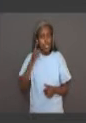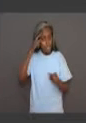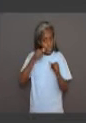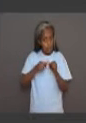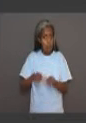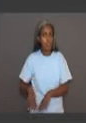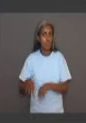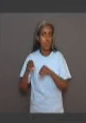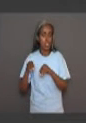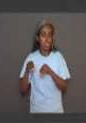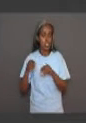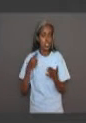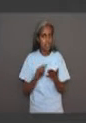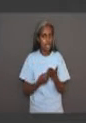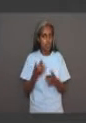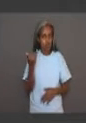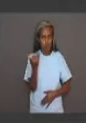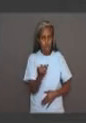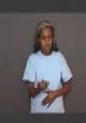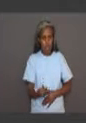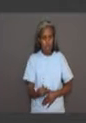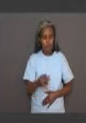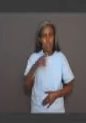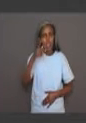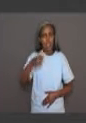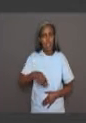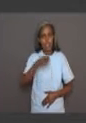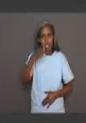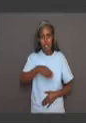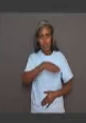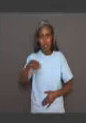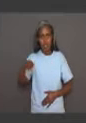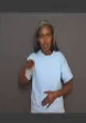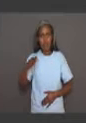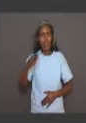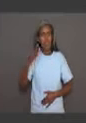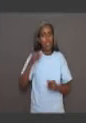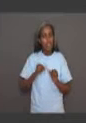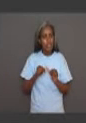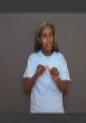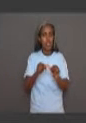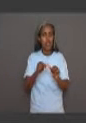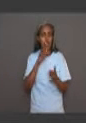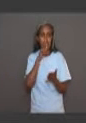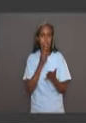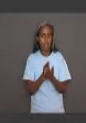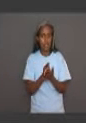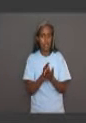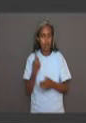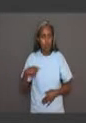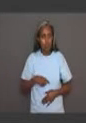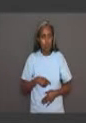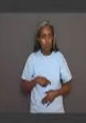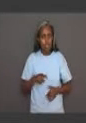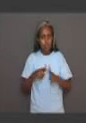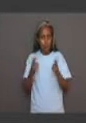Remember, students, that to draw a histogram for continuous data, we